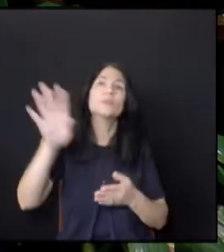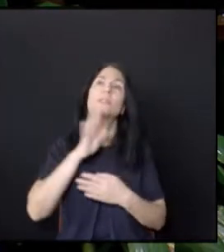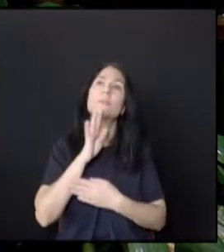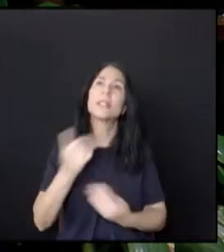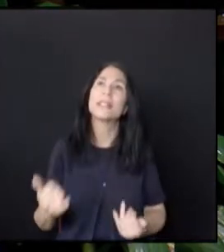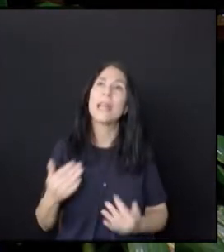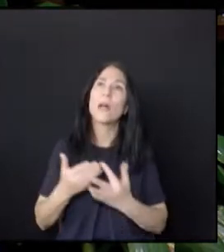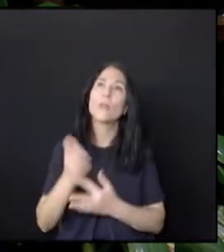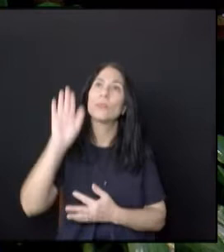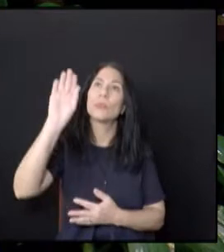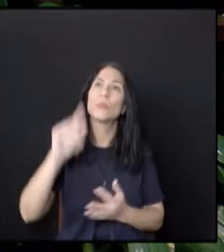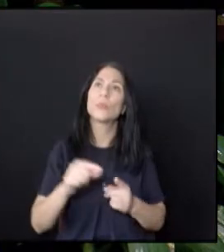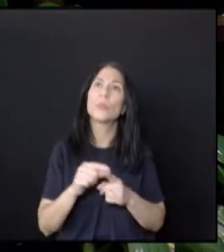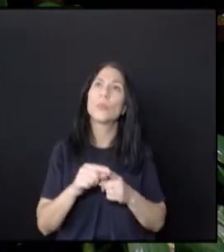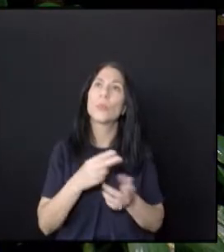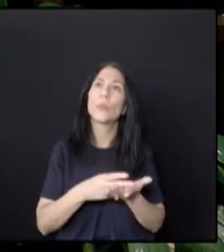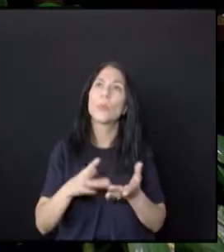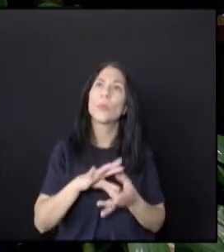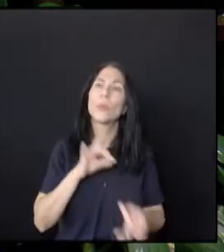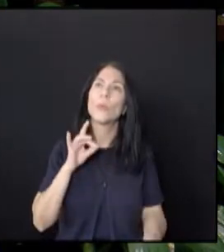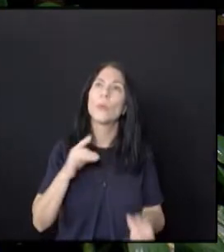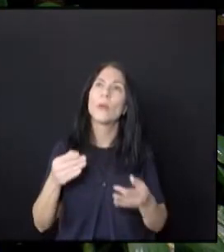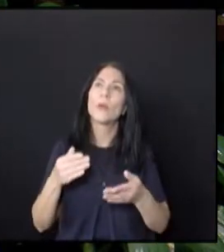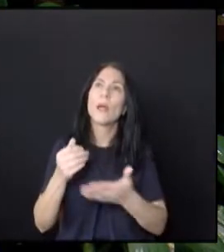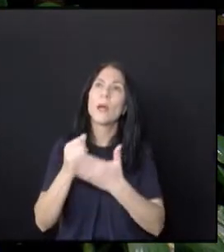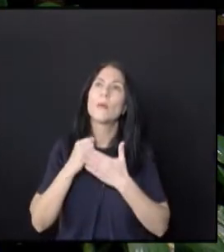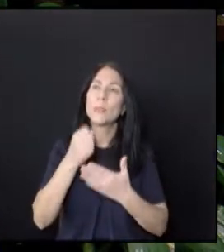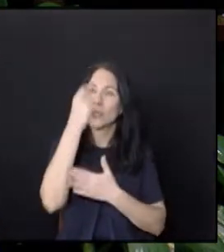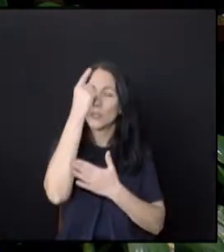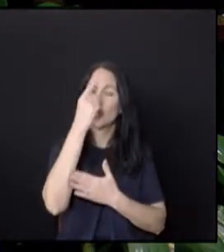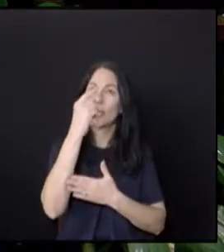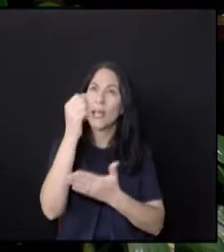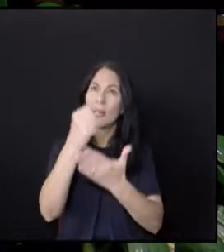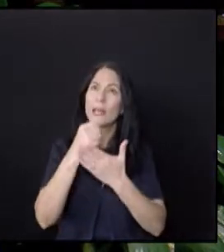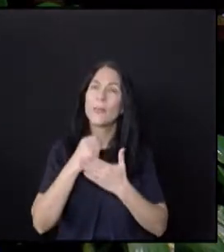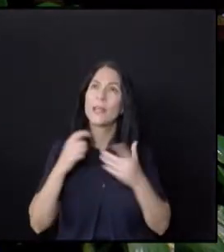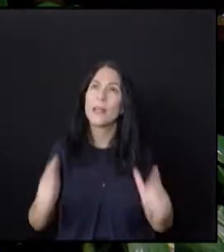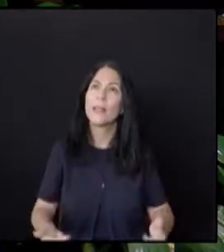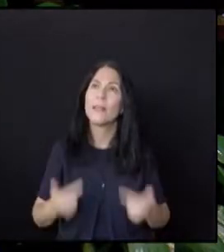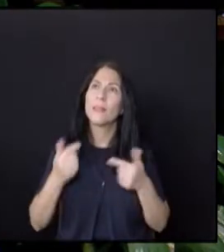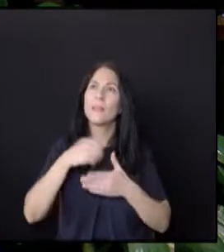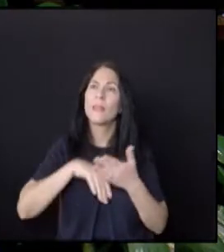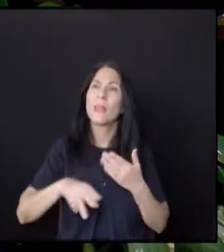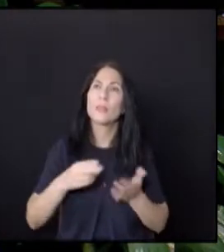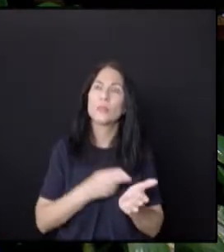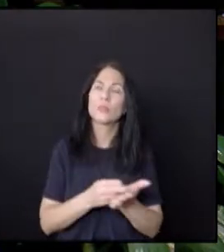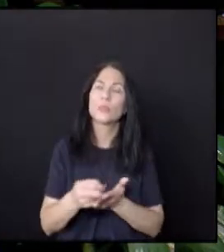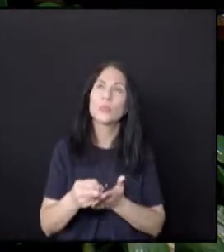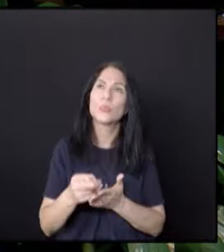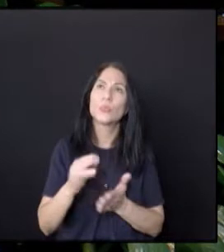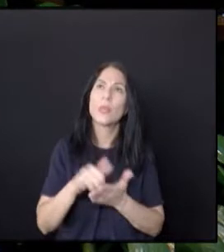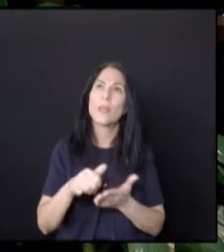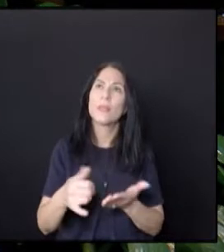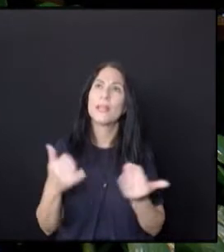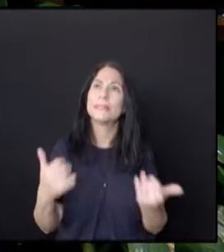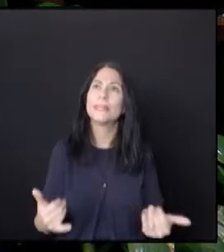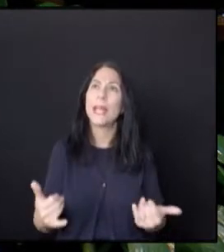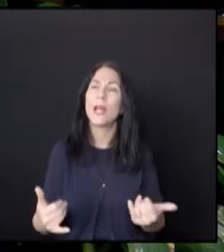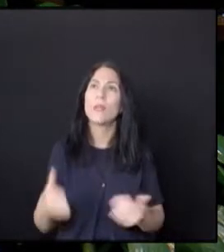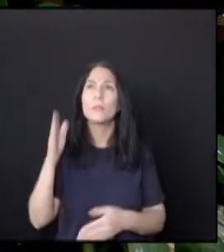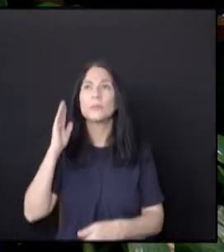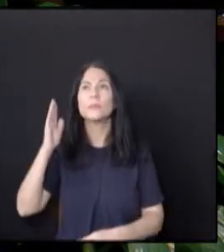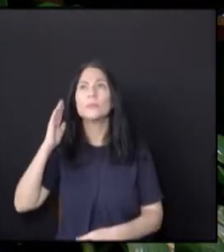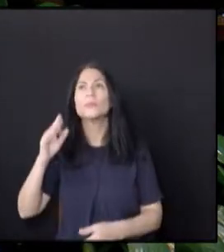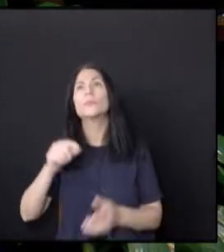word. Holy Spirit, let us understand. Holy Spirit, let us live in the truth that now these ancient words would